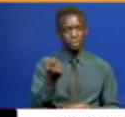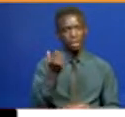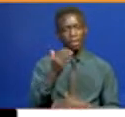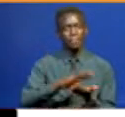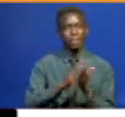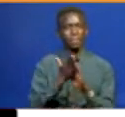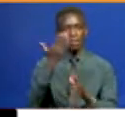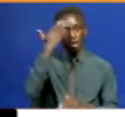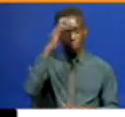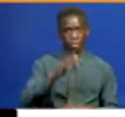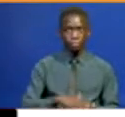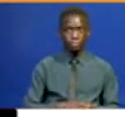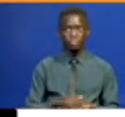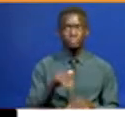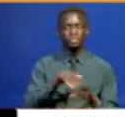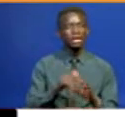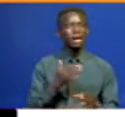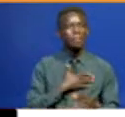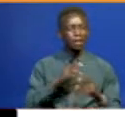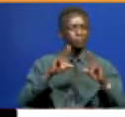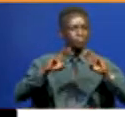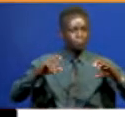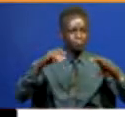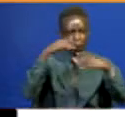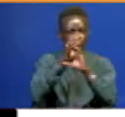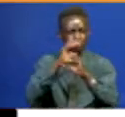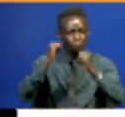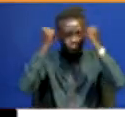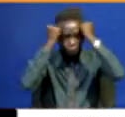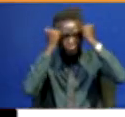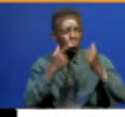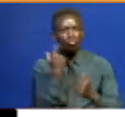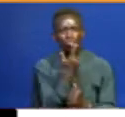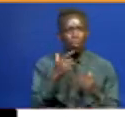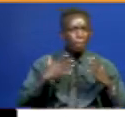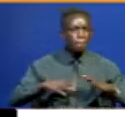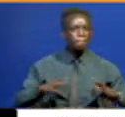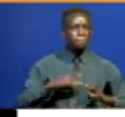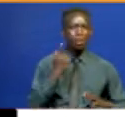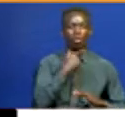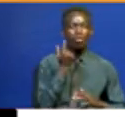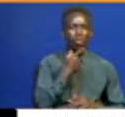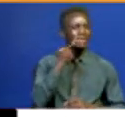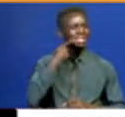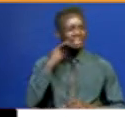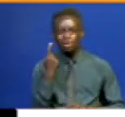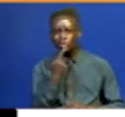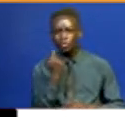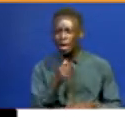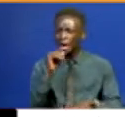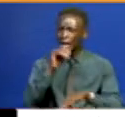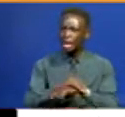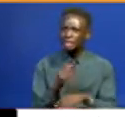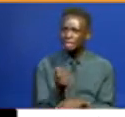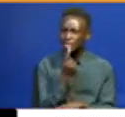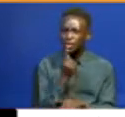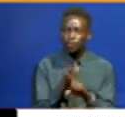I had doctors and nurses who are addicted. And where do they get their supply? In the